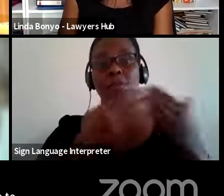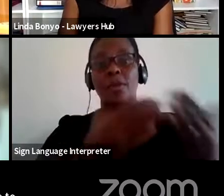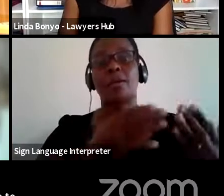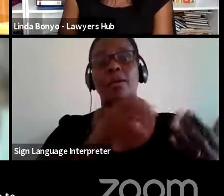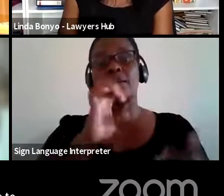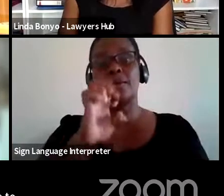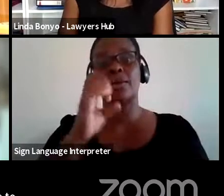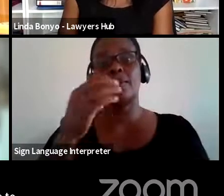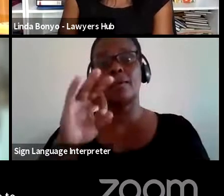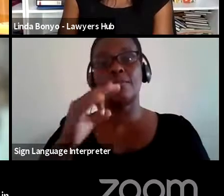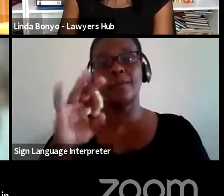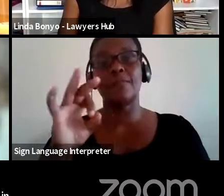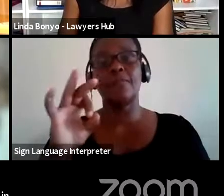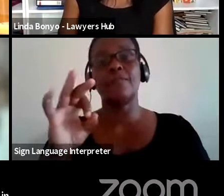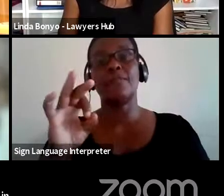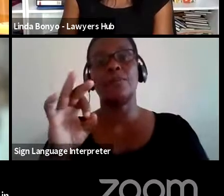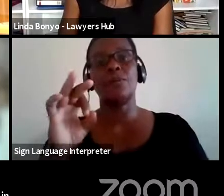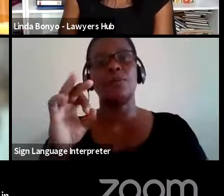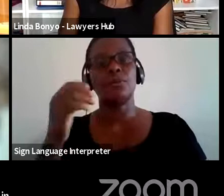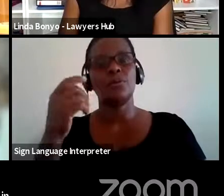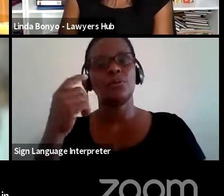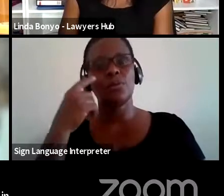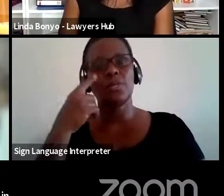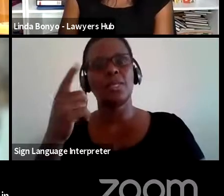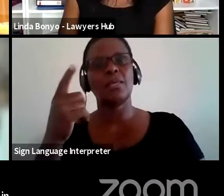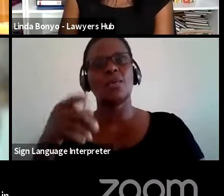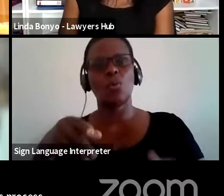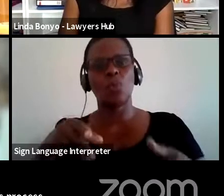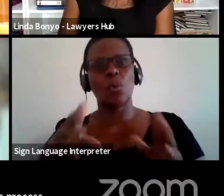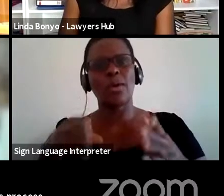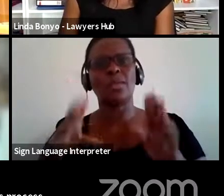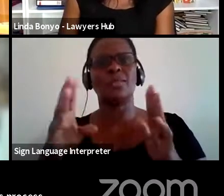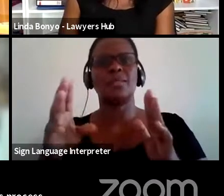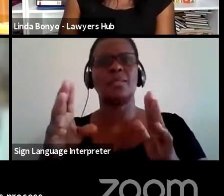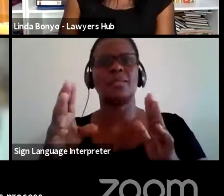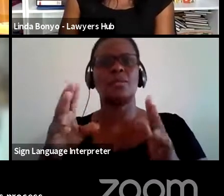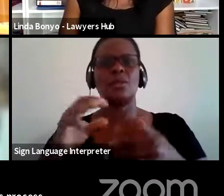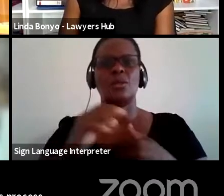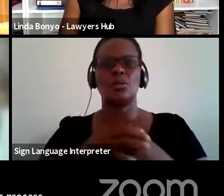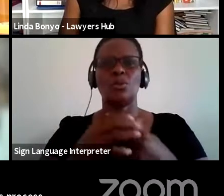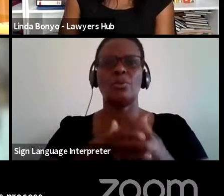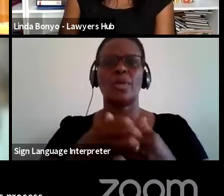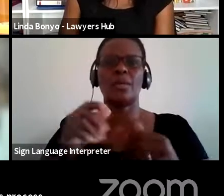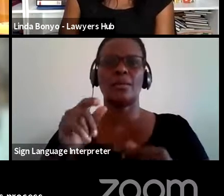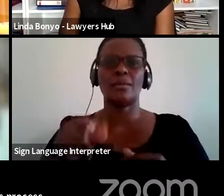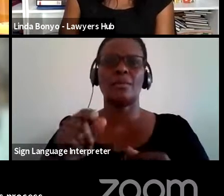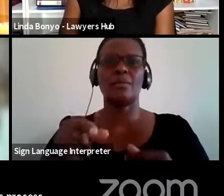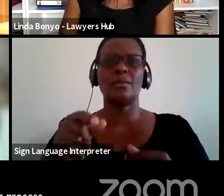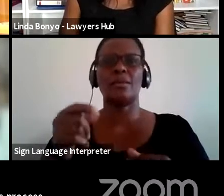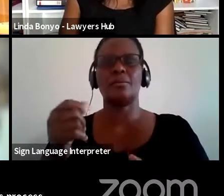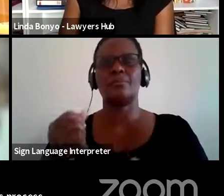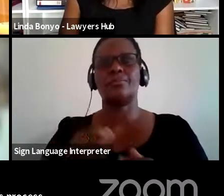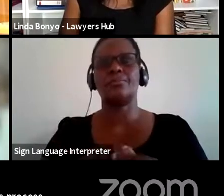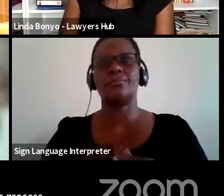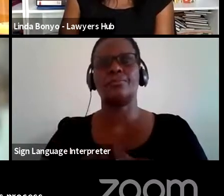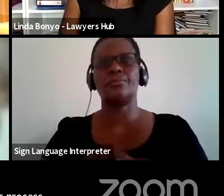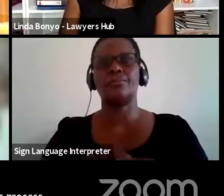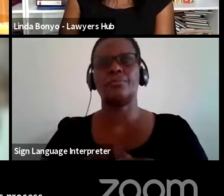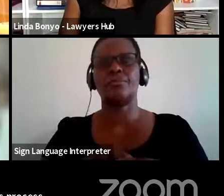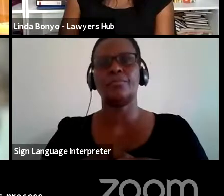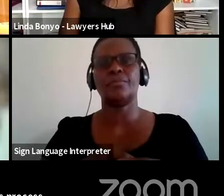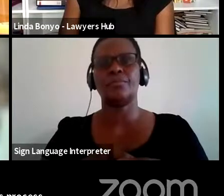the need to find ways to make this process more inclusive and reflective of diverse views from across the world.